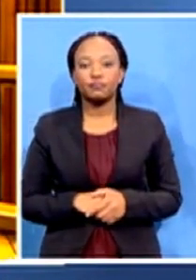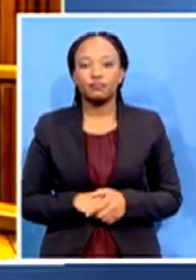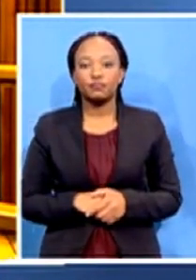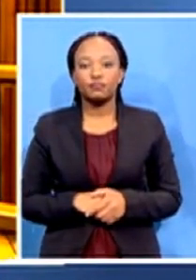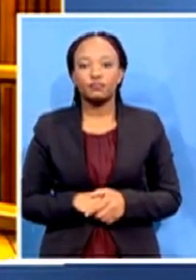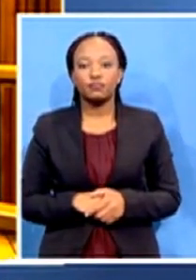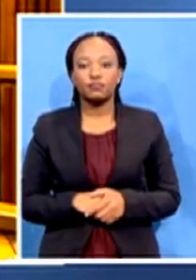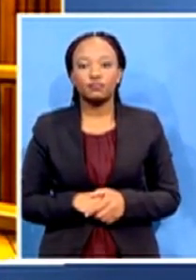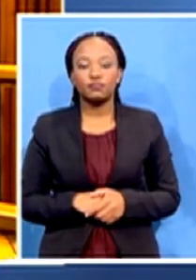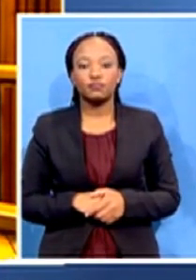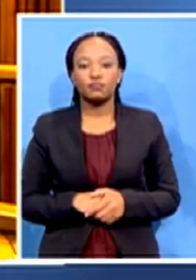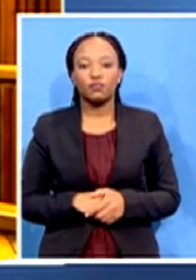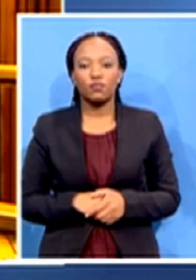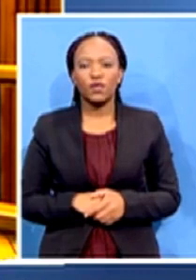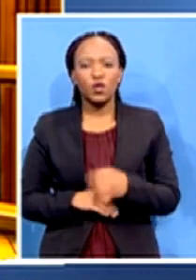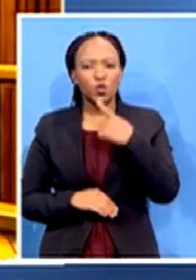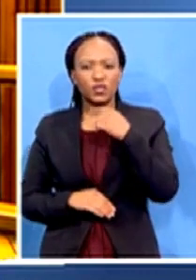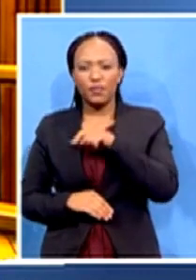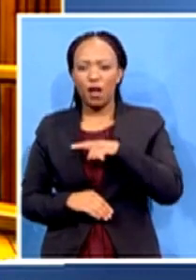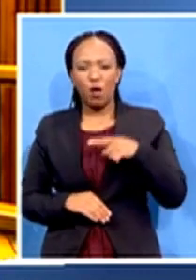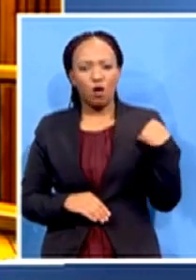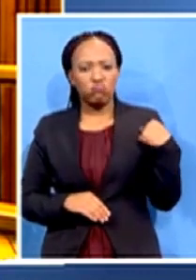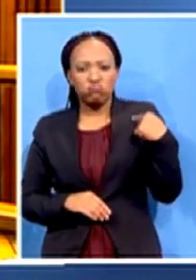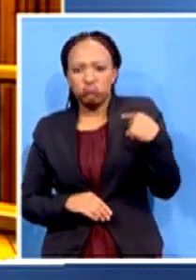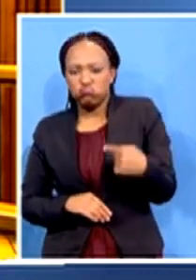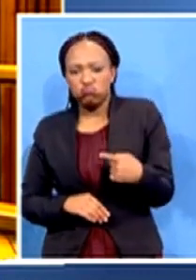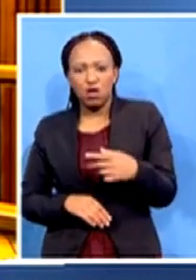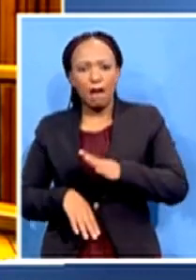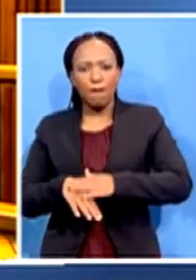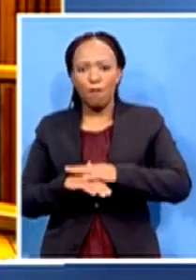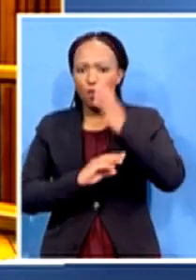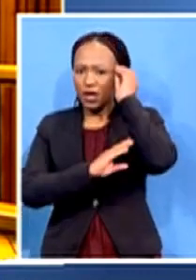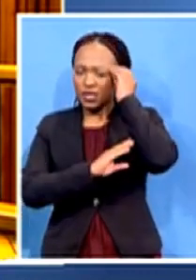much interest is there in the case, have you found?